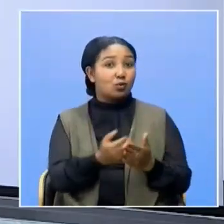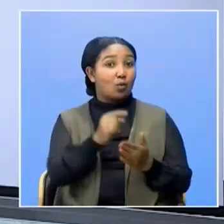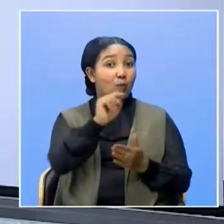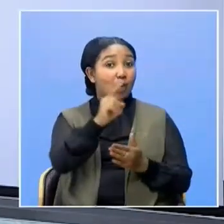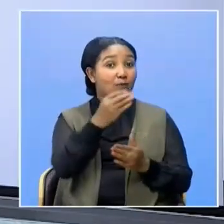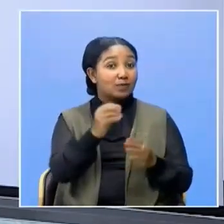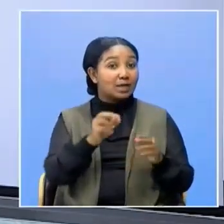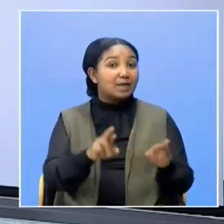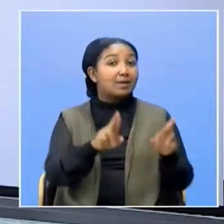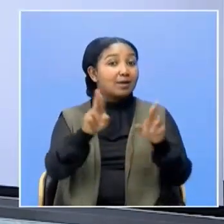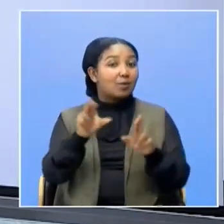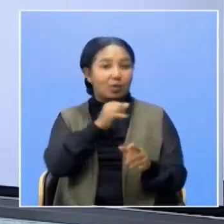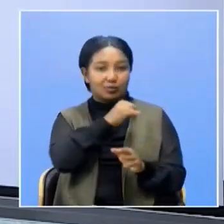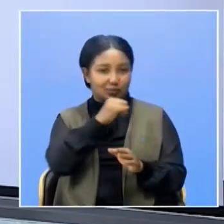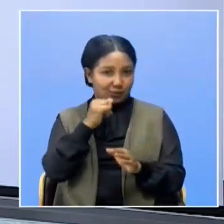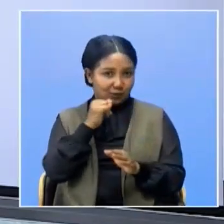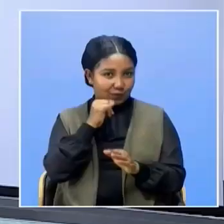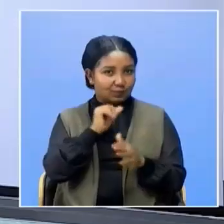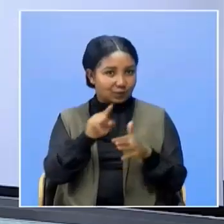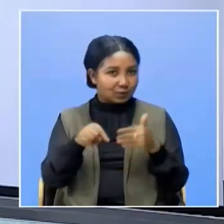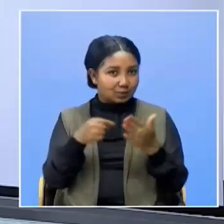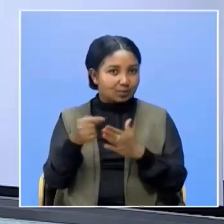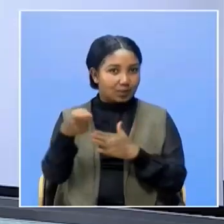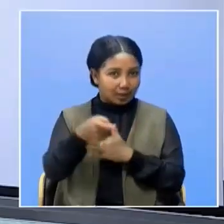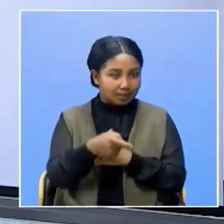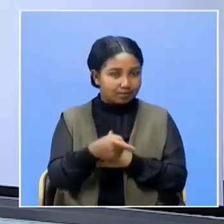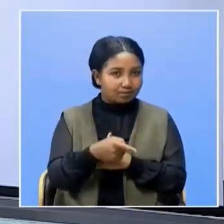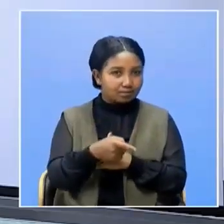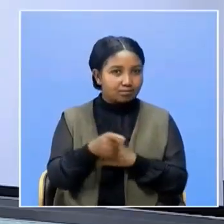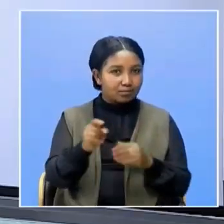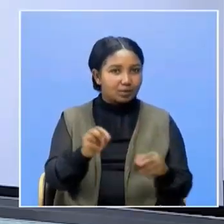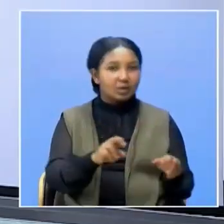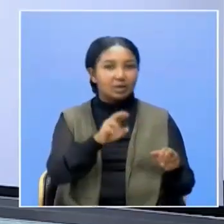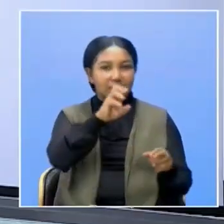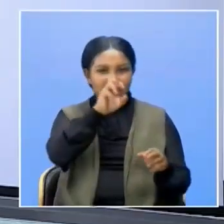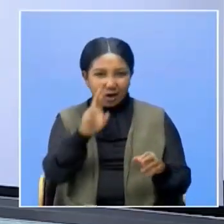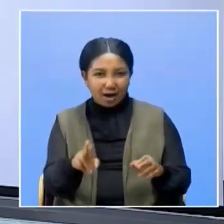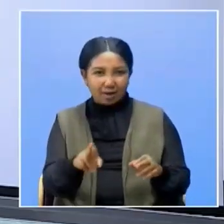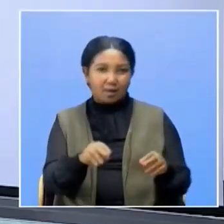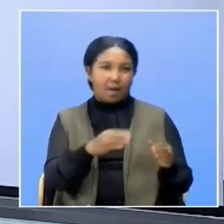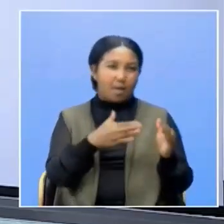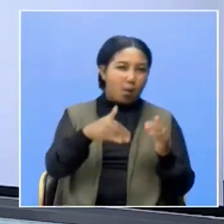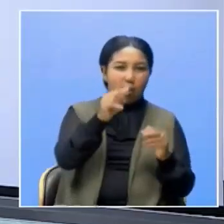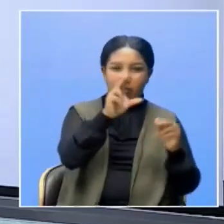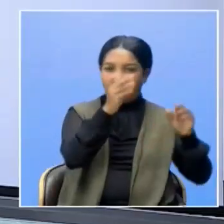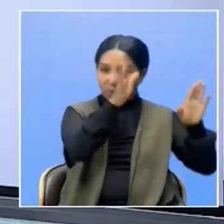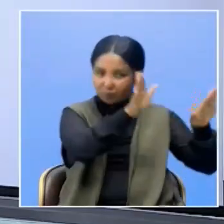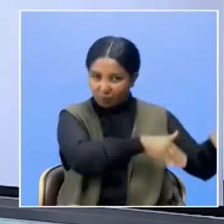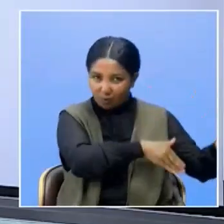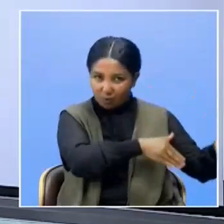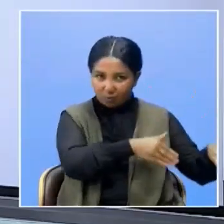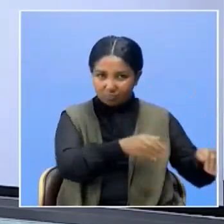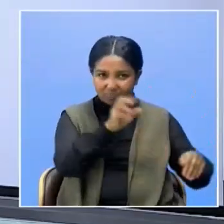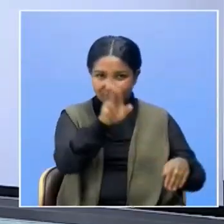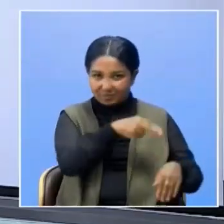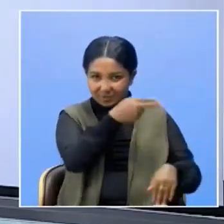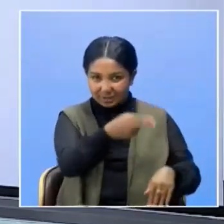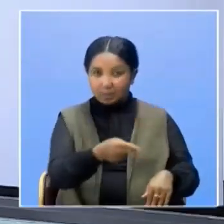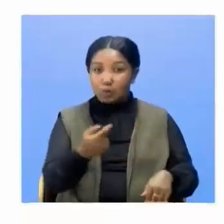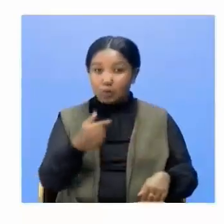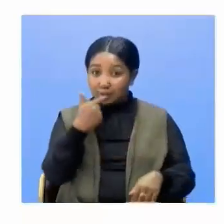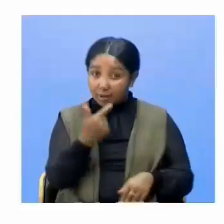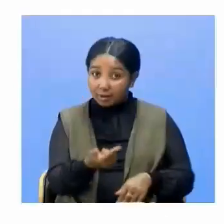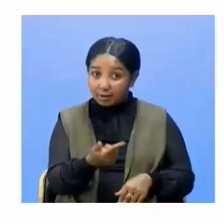the irregular adjectives, so it becomes what? Instead of gooder or more good, which is totally wrong, we say